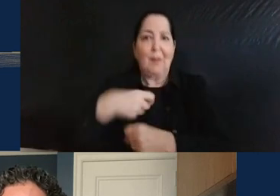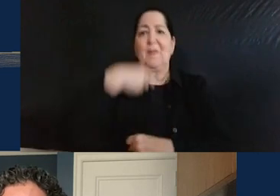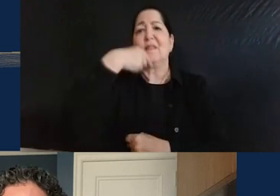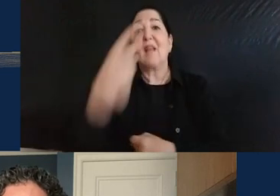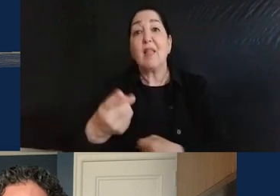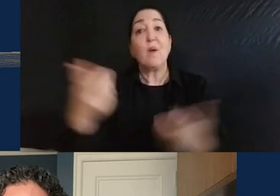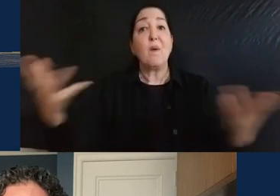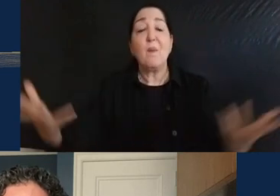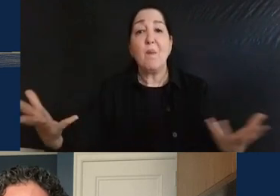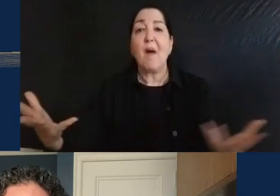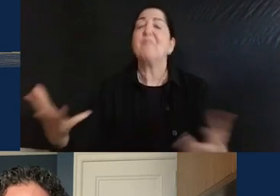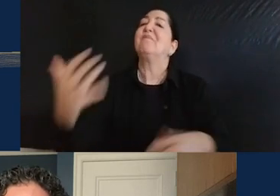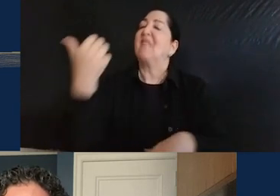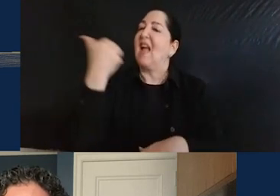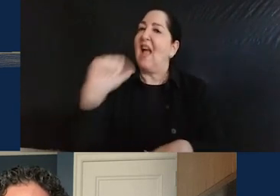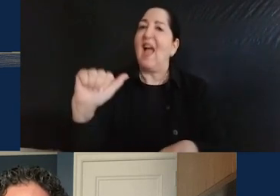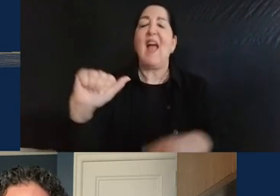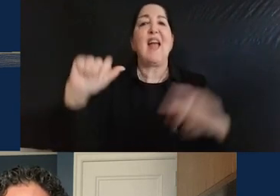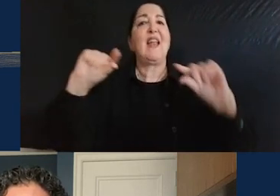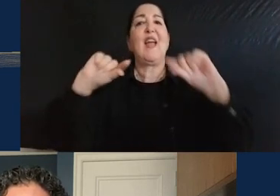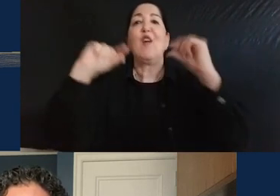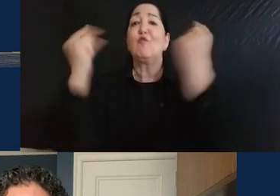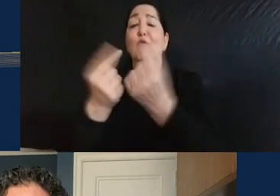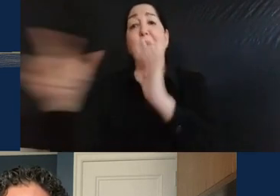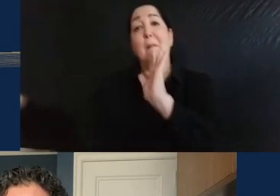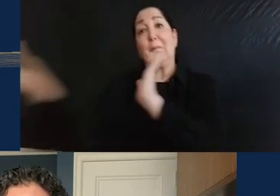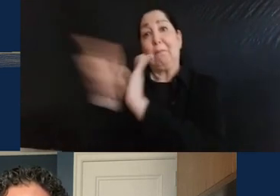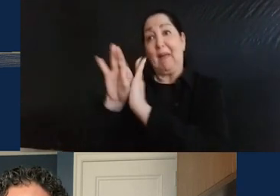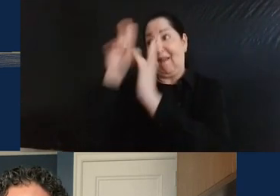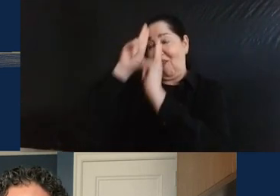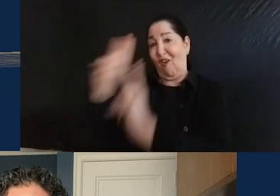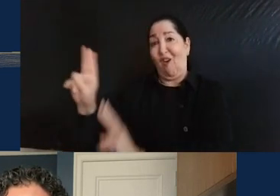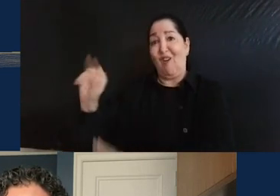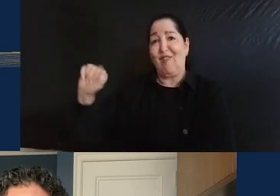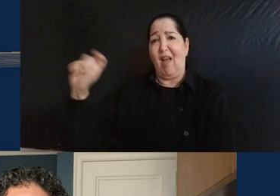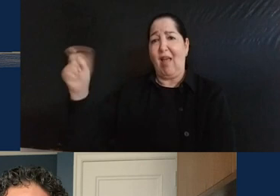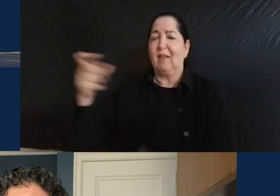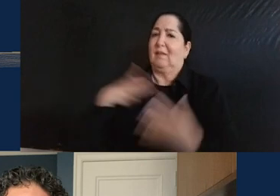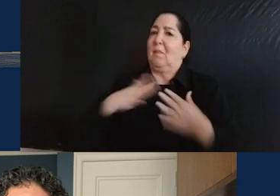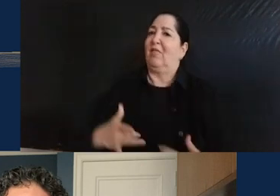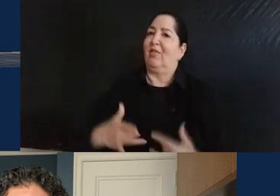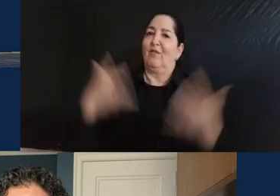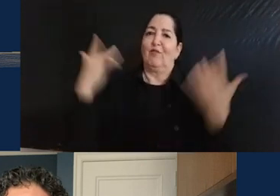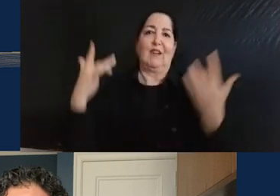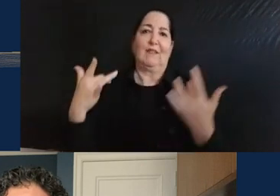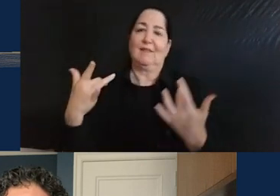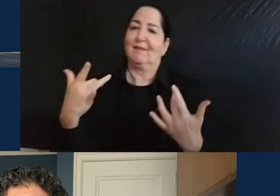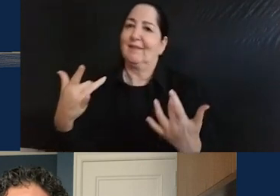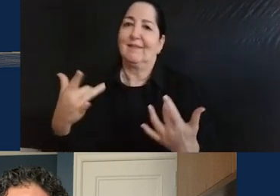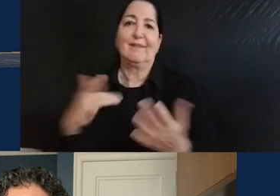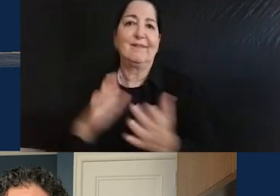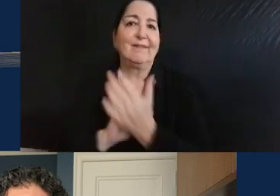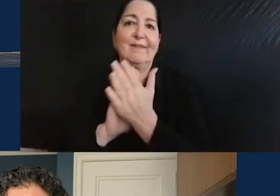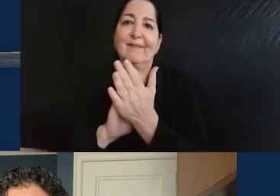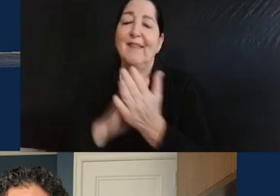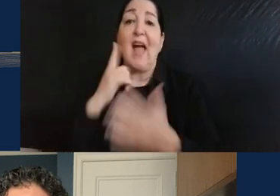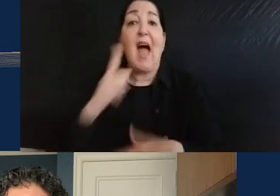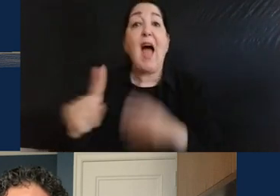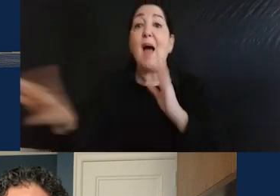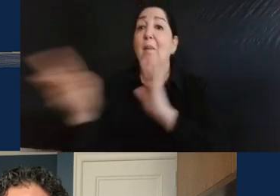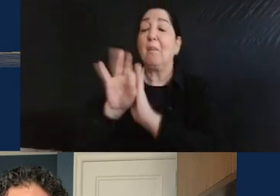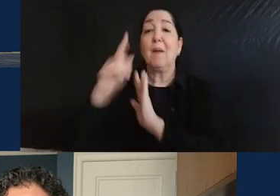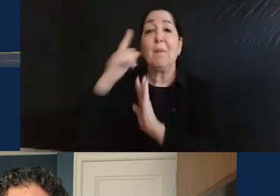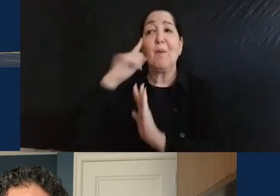honoring Alex is a friend of mine. I'm so thrilled that the center has chosen Alex as someone to recognize for his work.